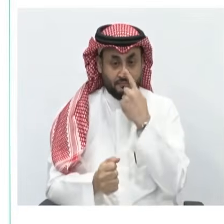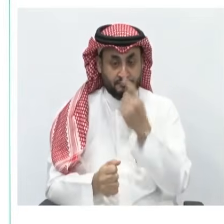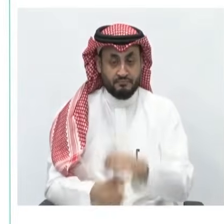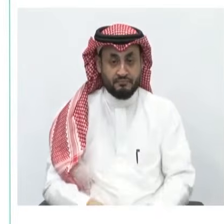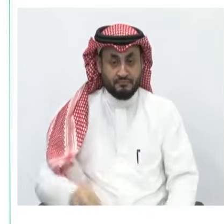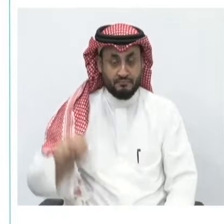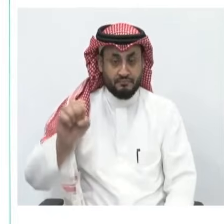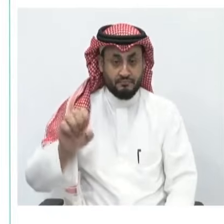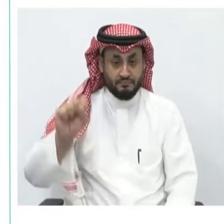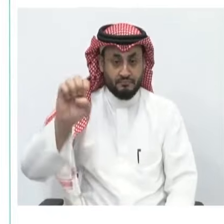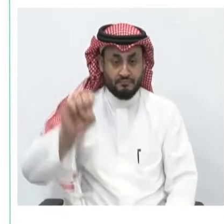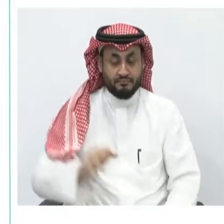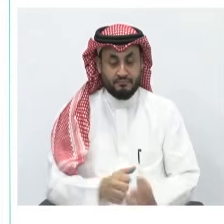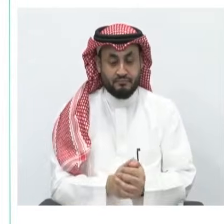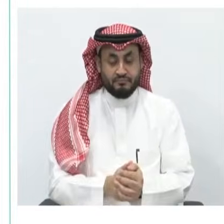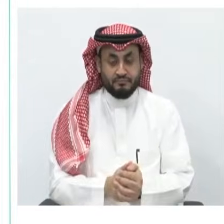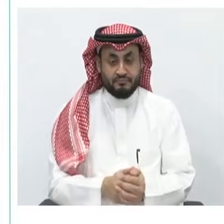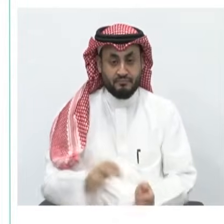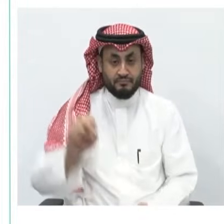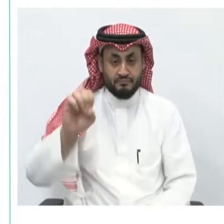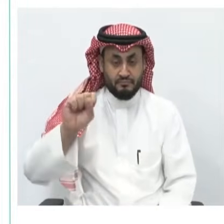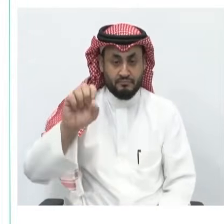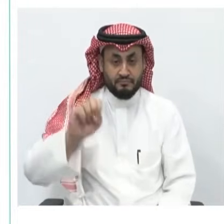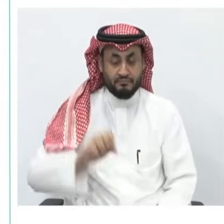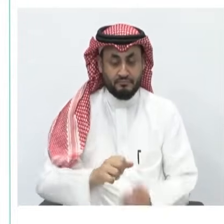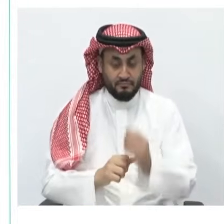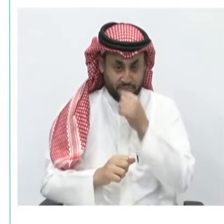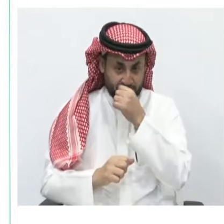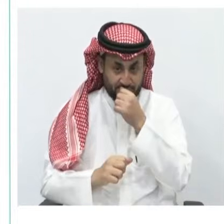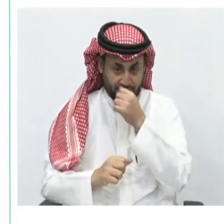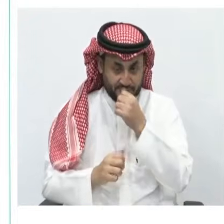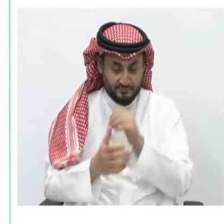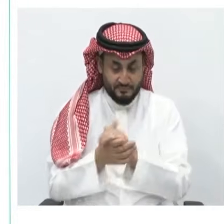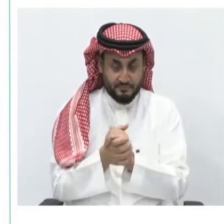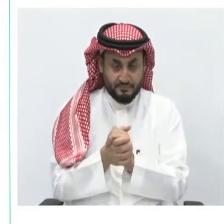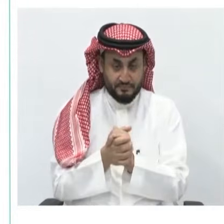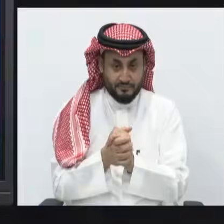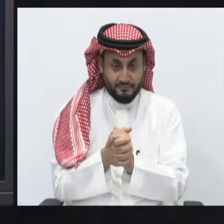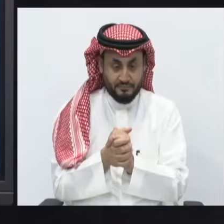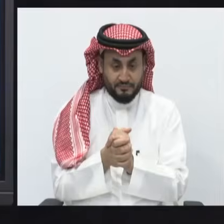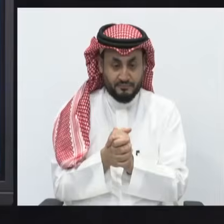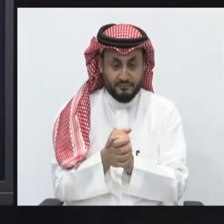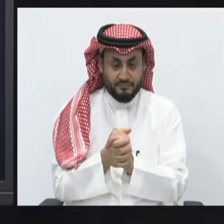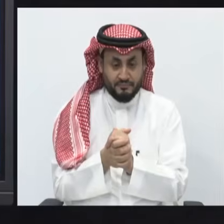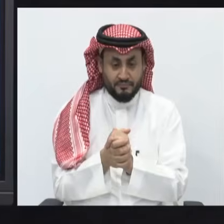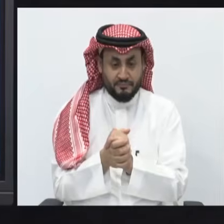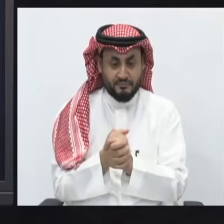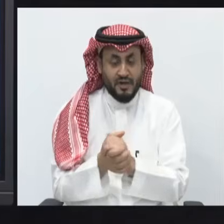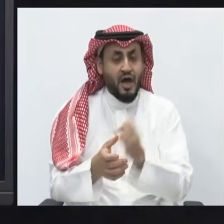Nose, nose, nose, nose. Okay, so we